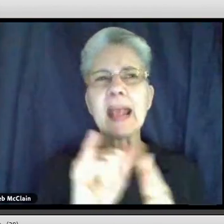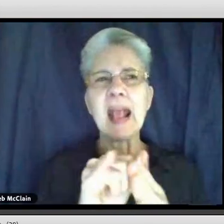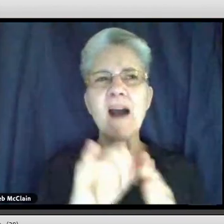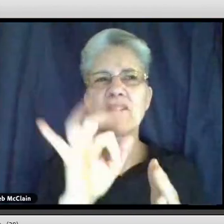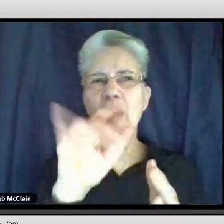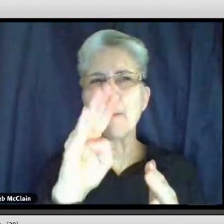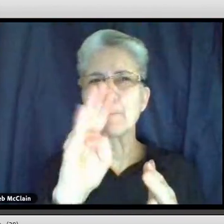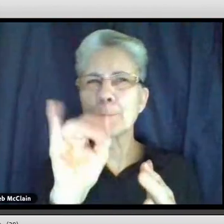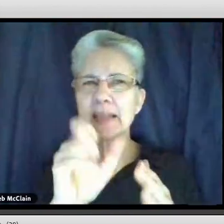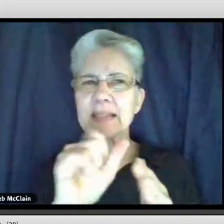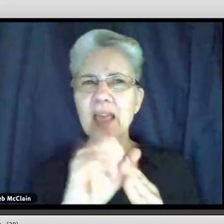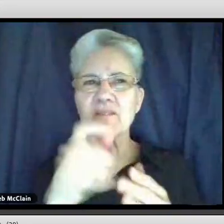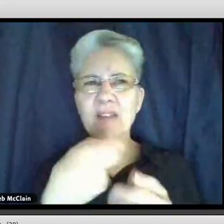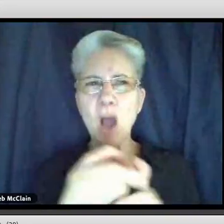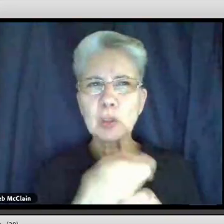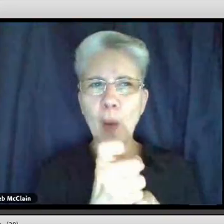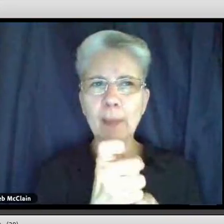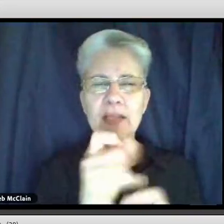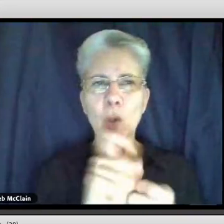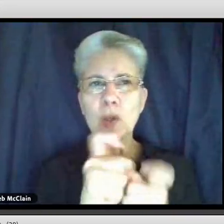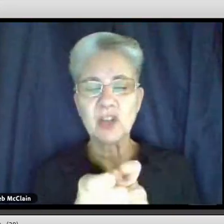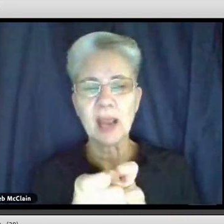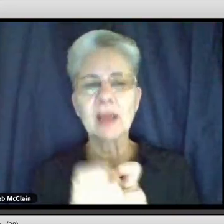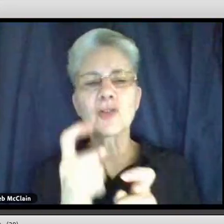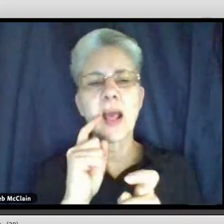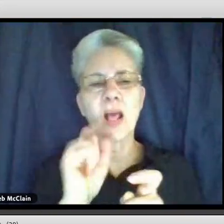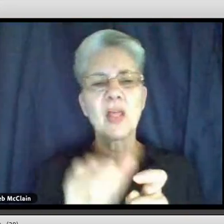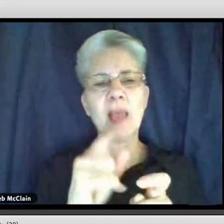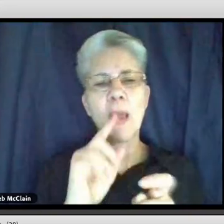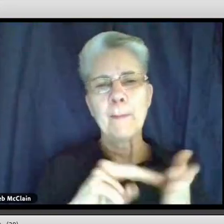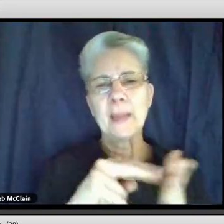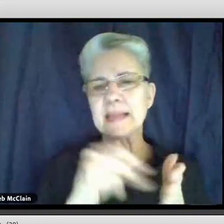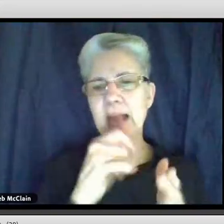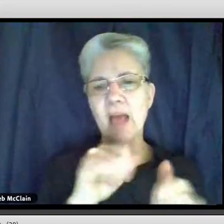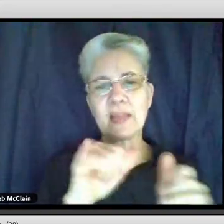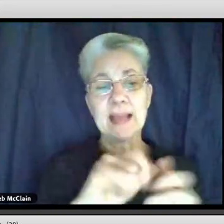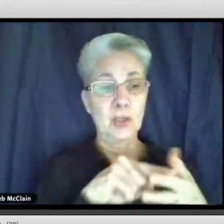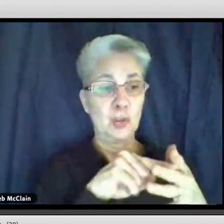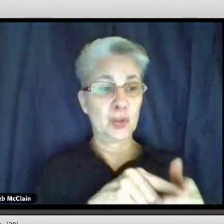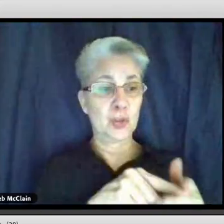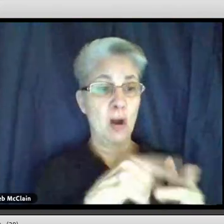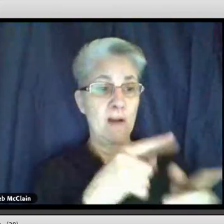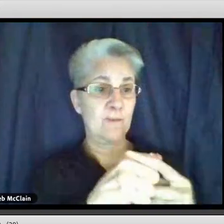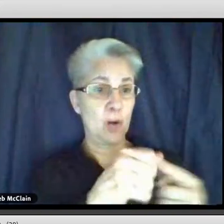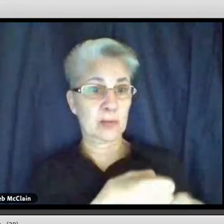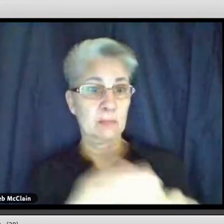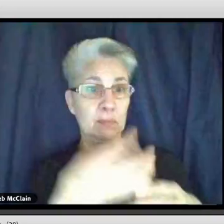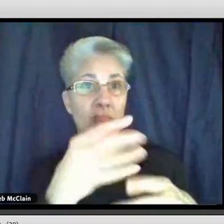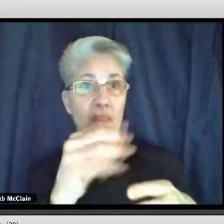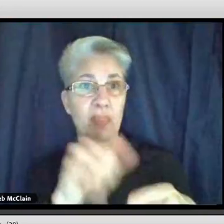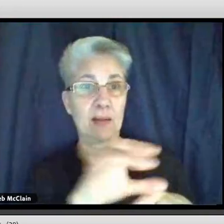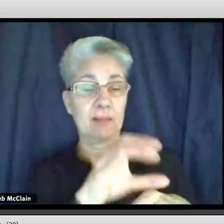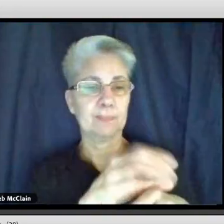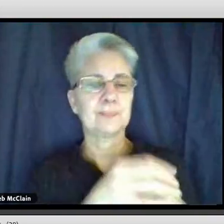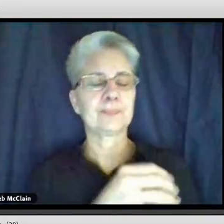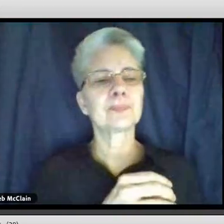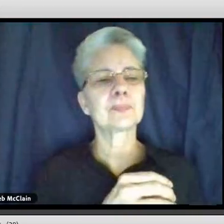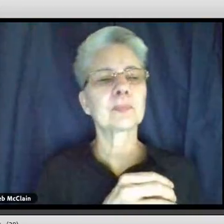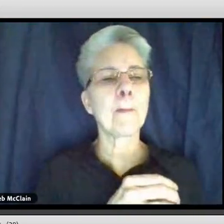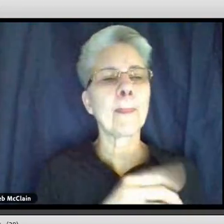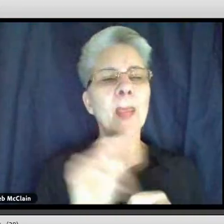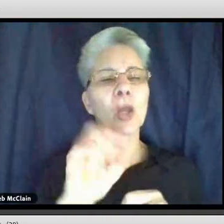have changed or become corrupted, and that would mean that the file is no longer the same one that you originally received. A tool